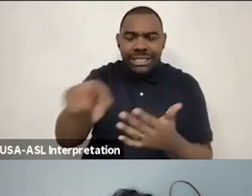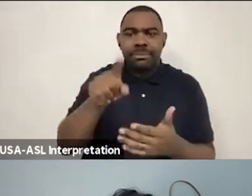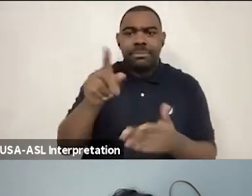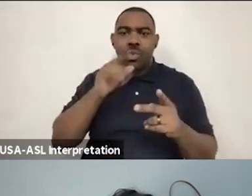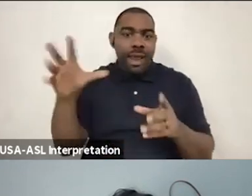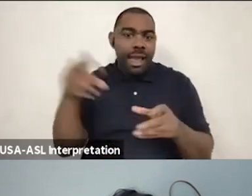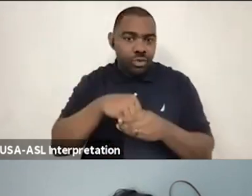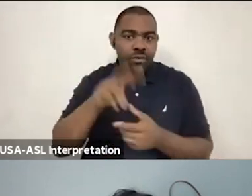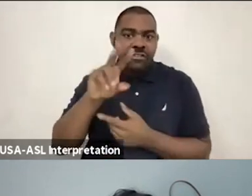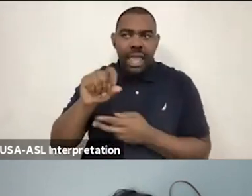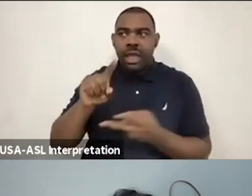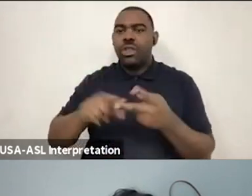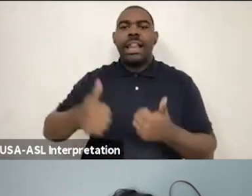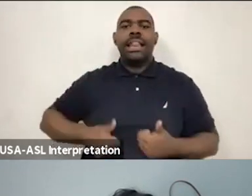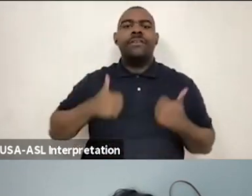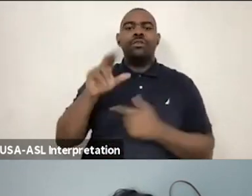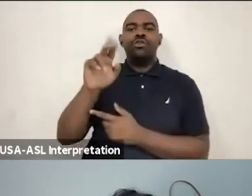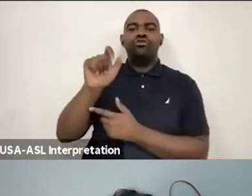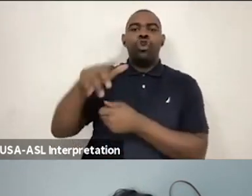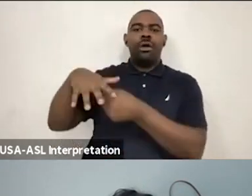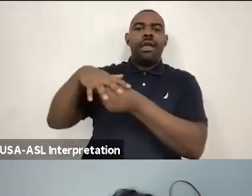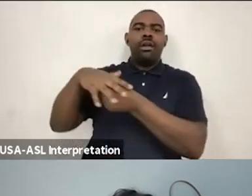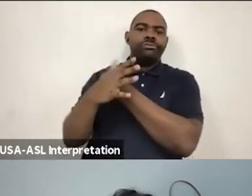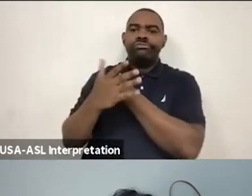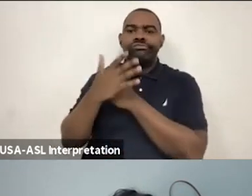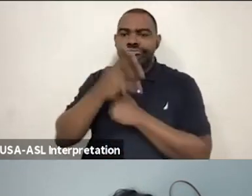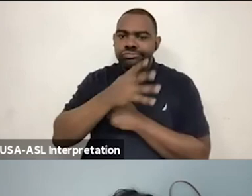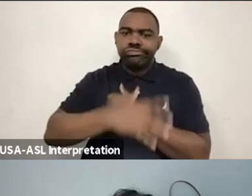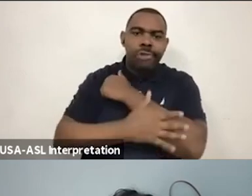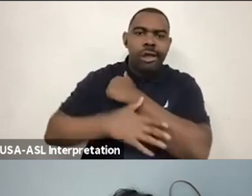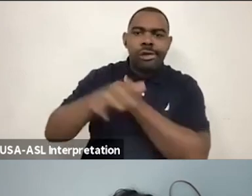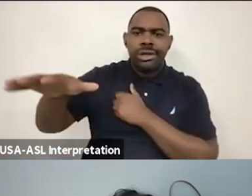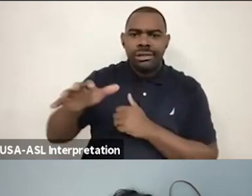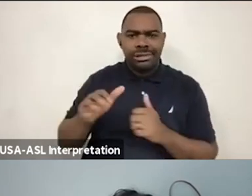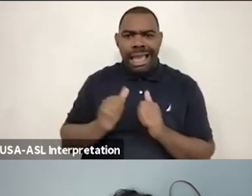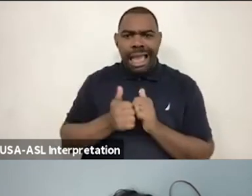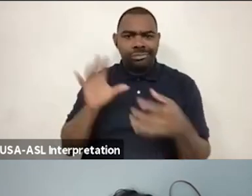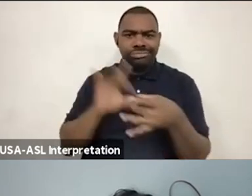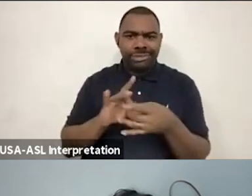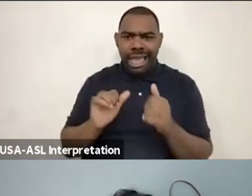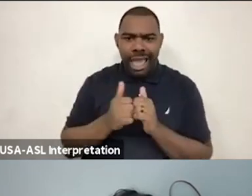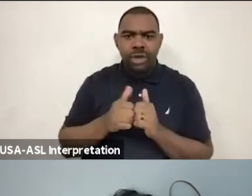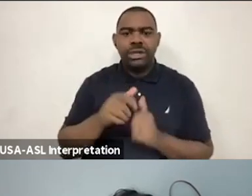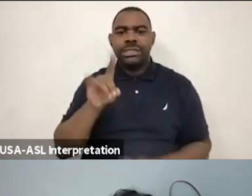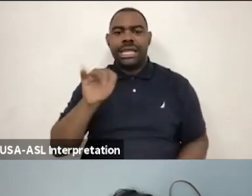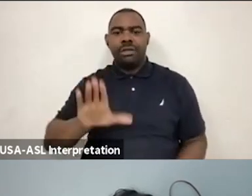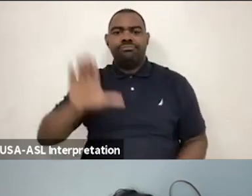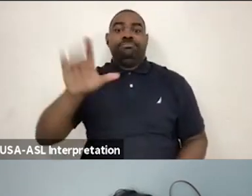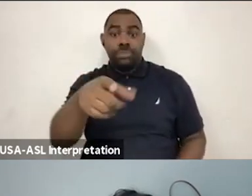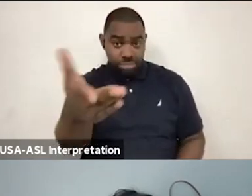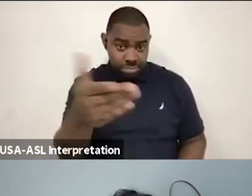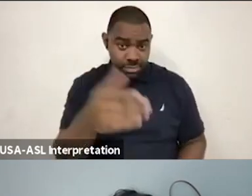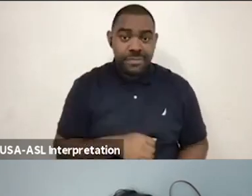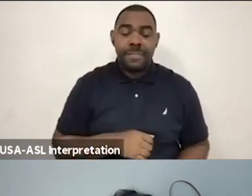aren't engaged with the VA, that live in rural communities, et cetera? And if we can take just a minute, Danielle, yes, please hop in